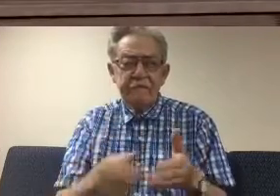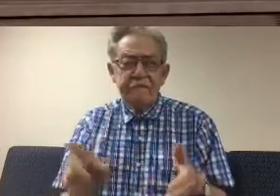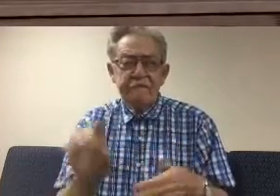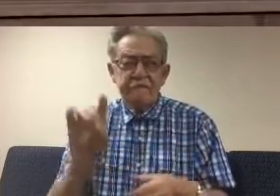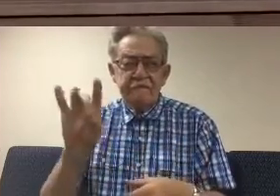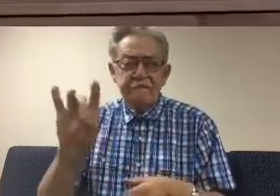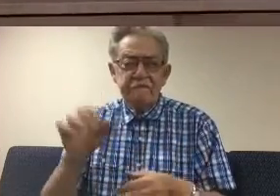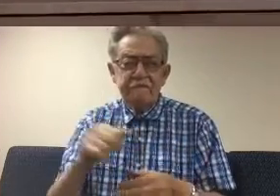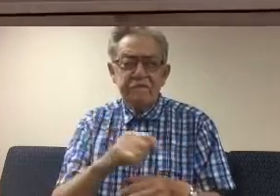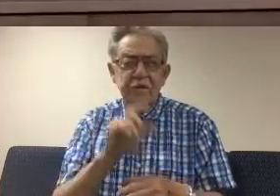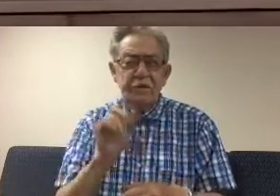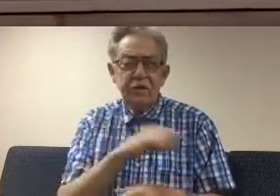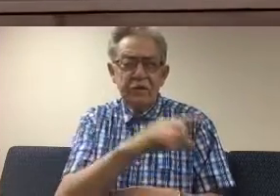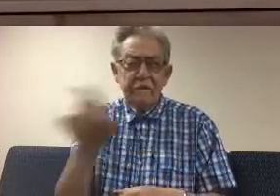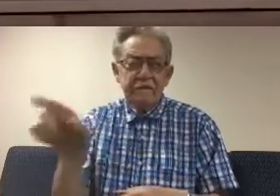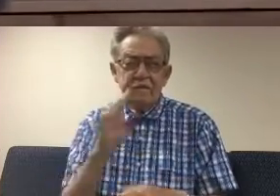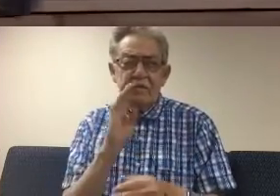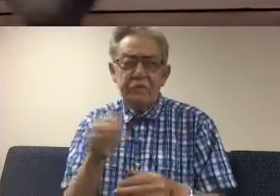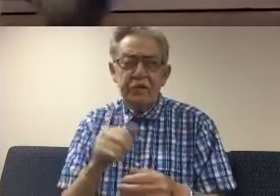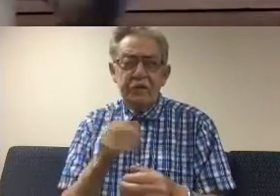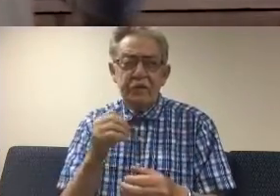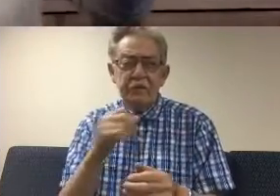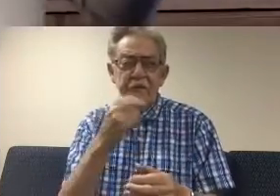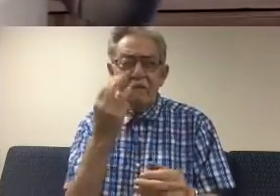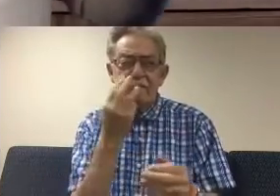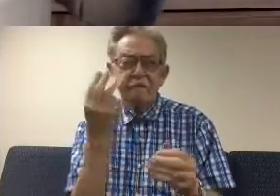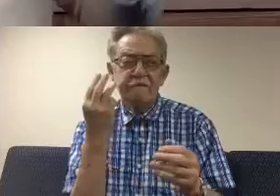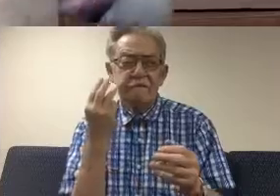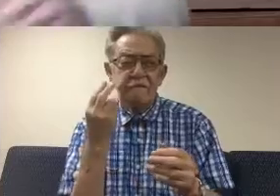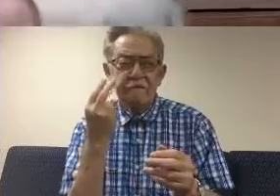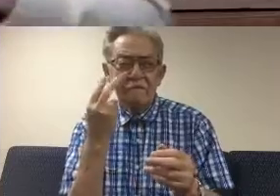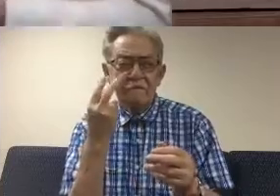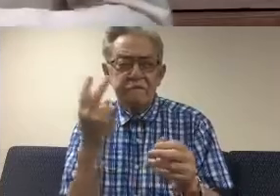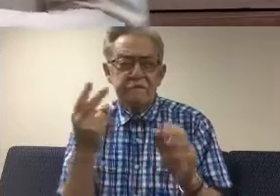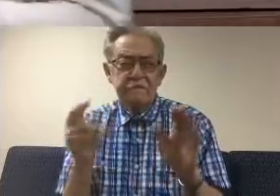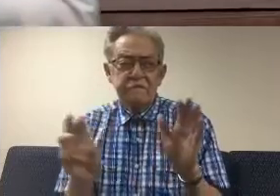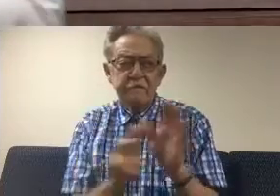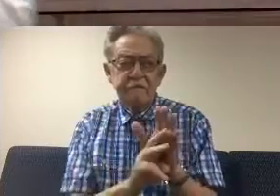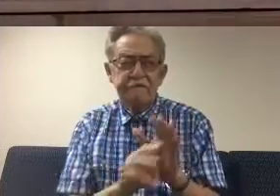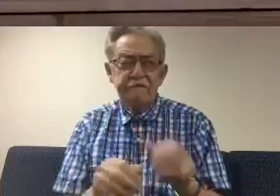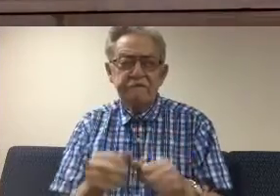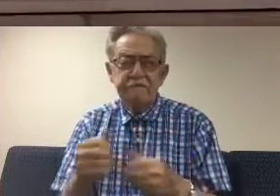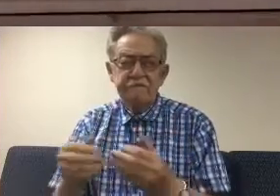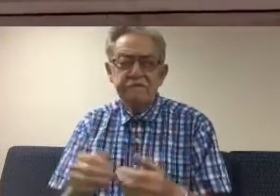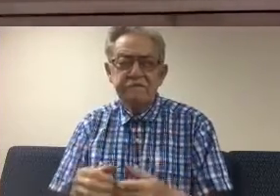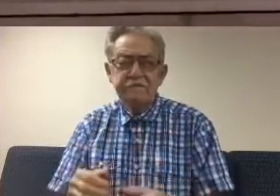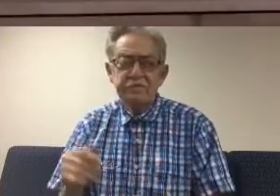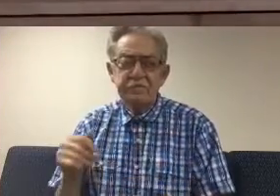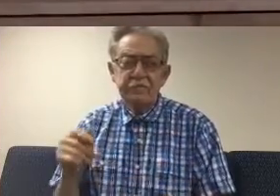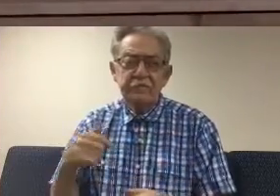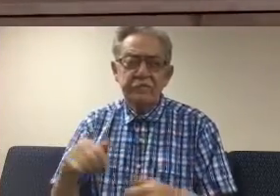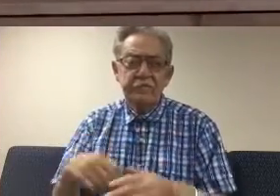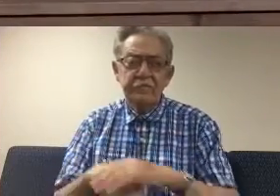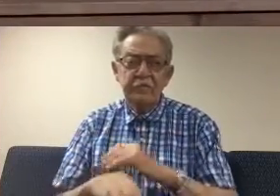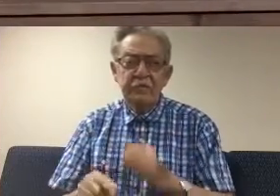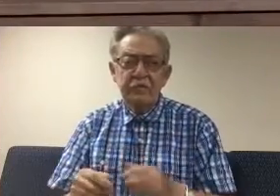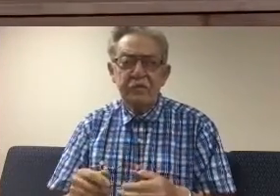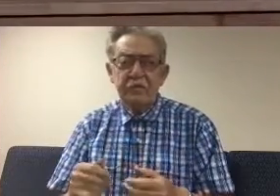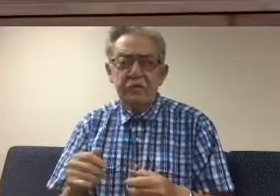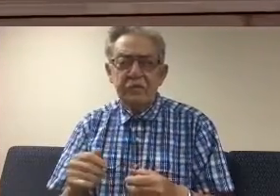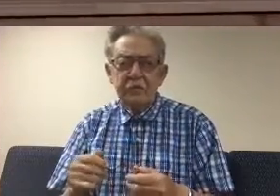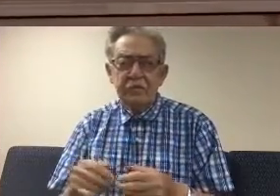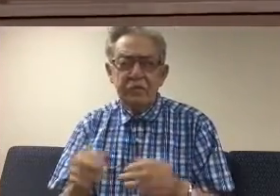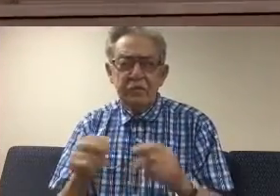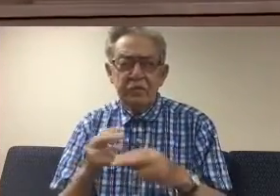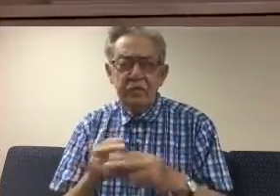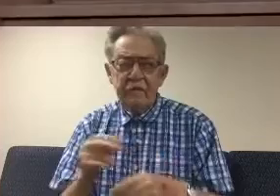seeing them simply and yet profoundly obeying what Jesus had very simply and yet profoundly told them